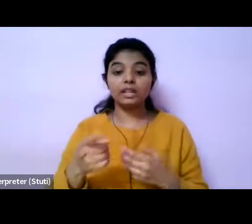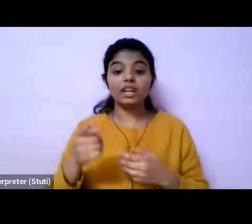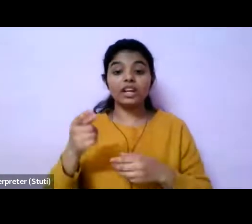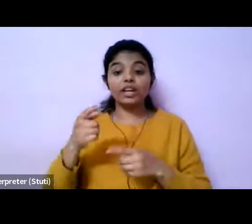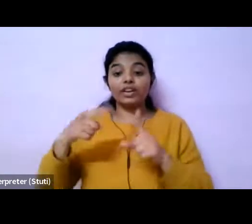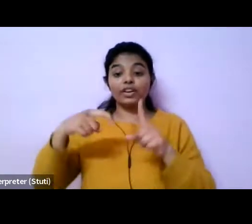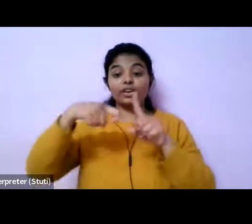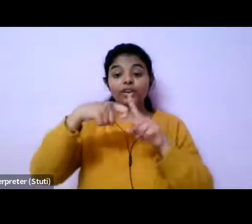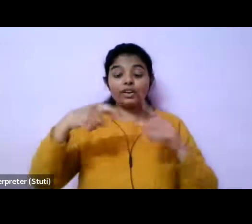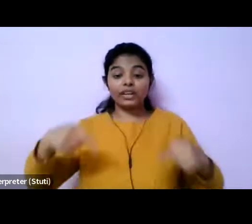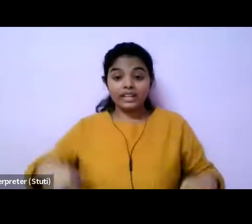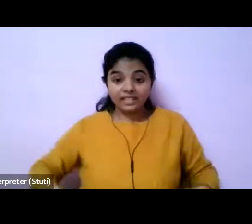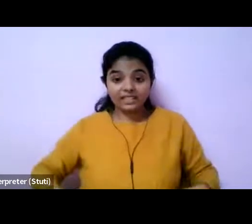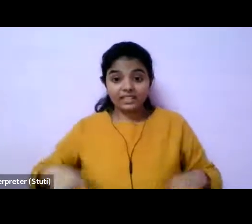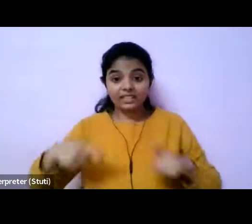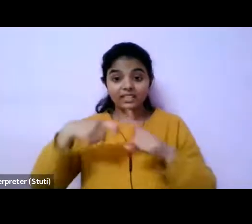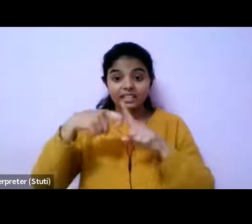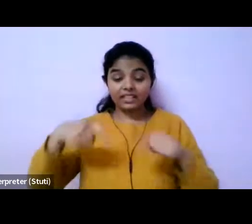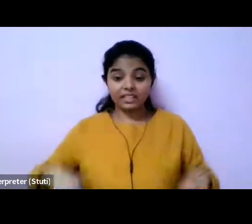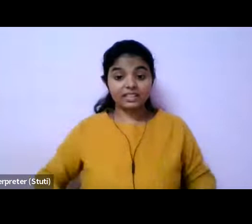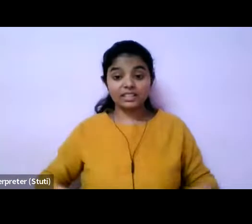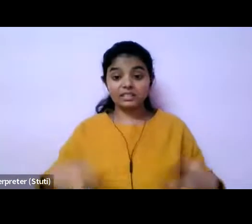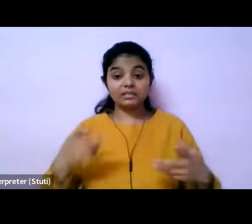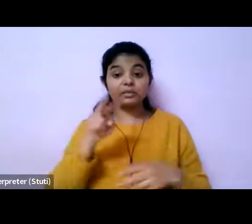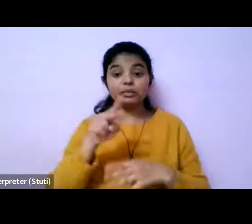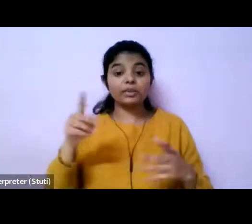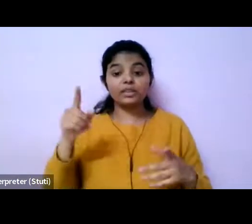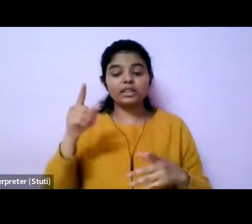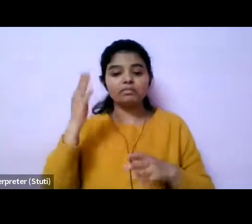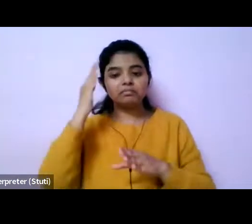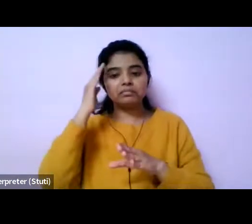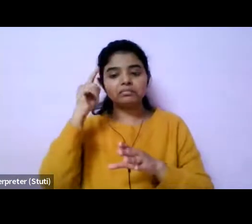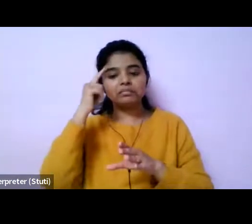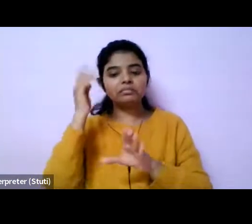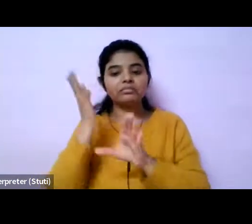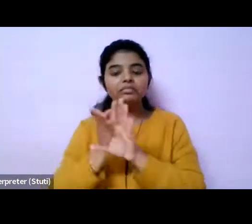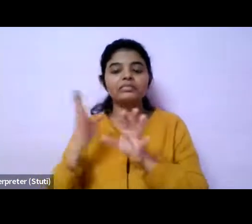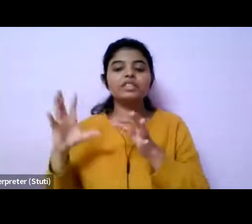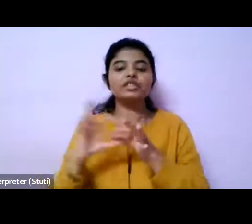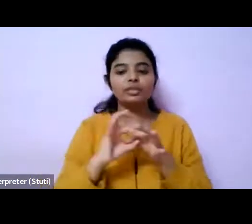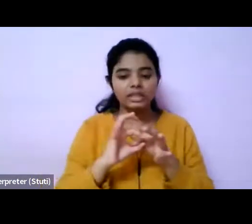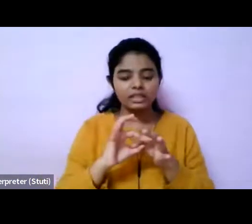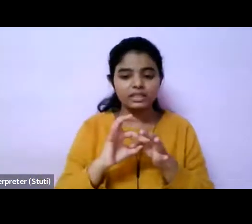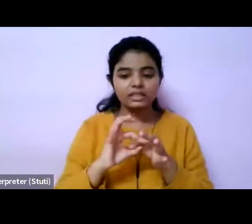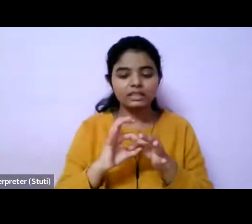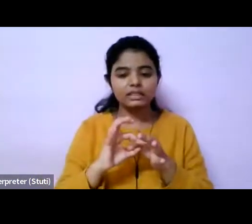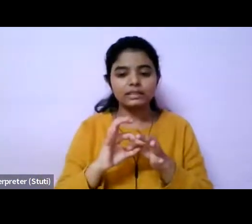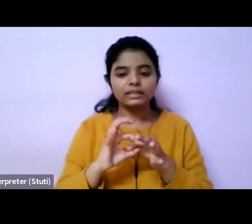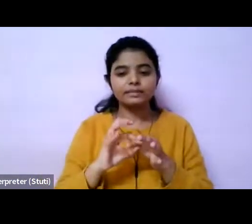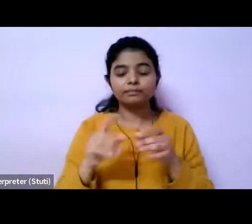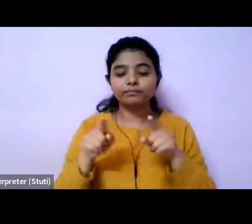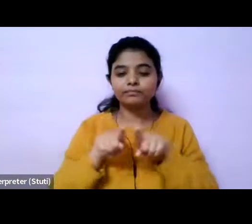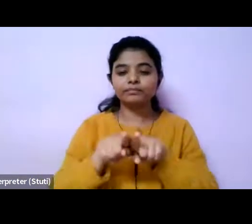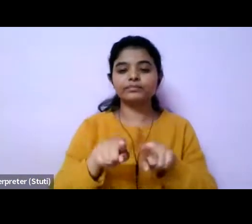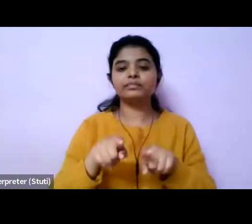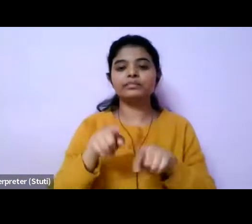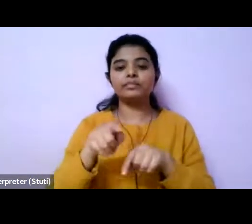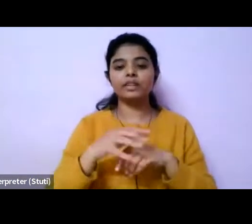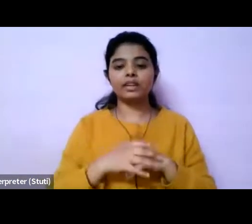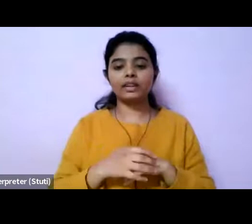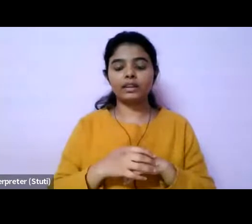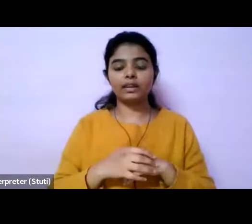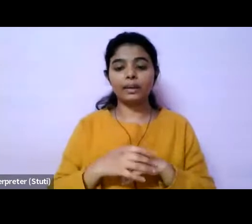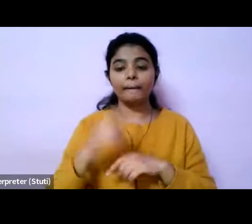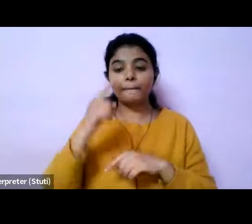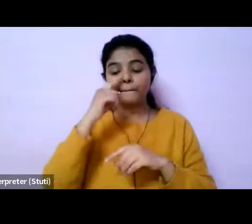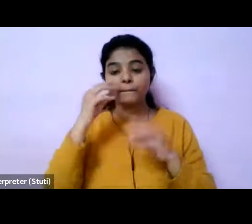a bodily organ, becomes a metaphor for psychological purgation of Bharati. At the same time, it is Bharati's dismissal of Patel